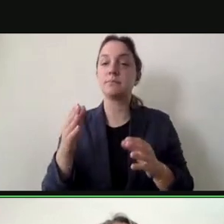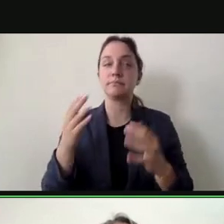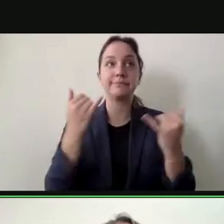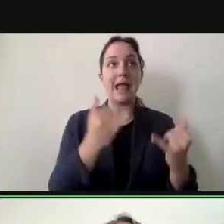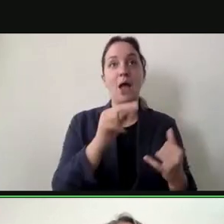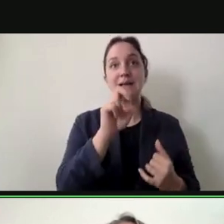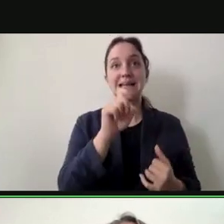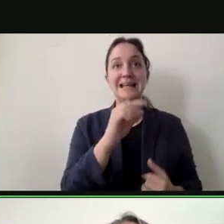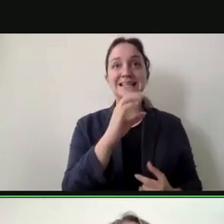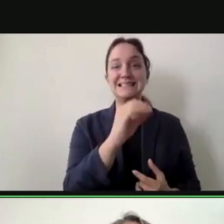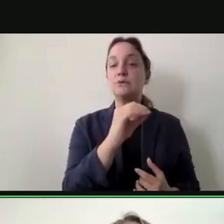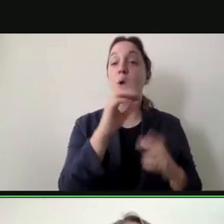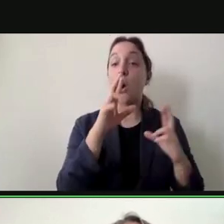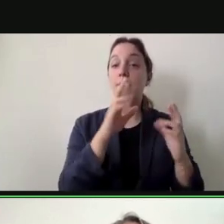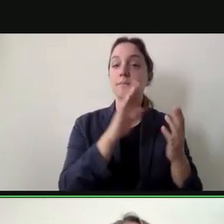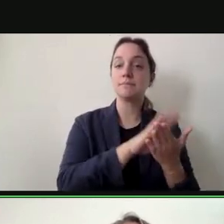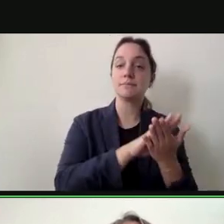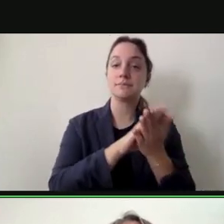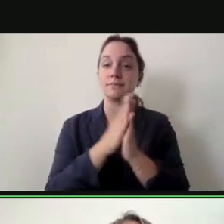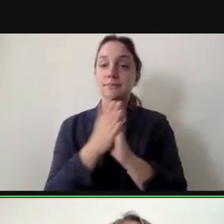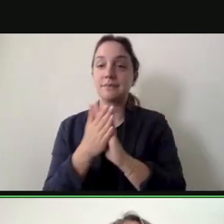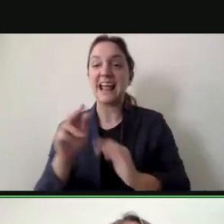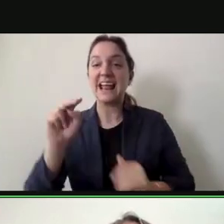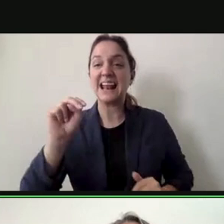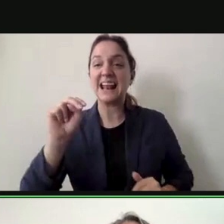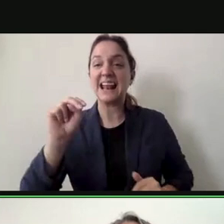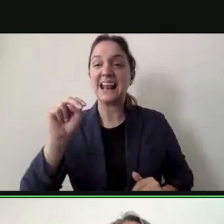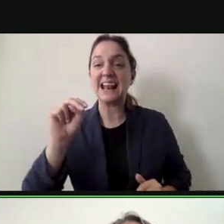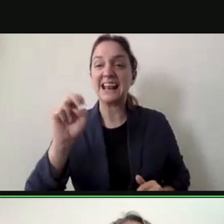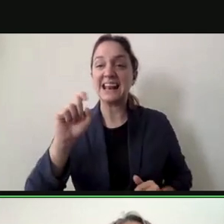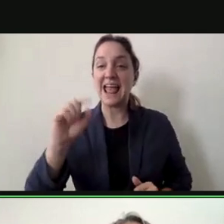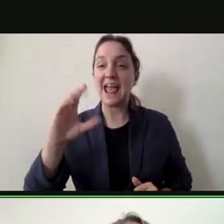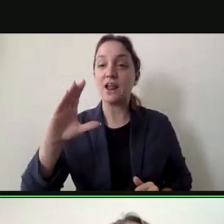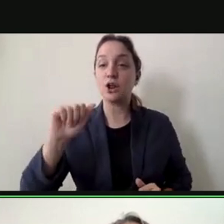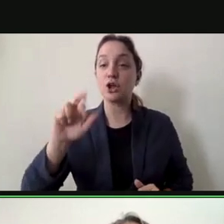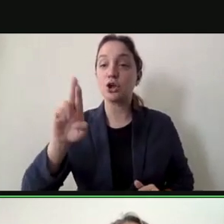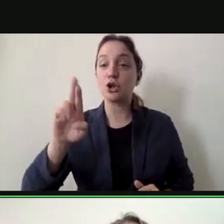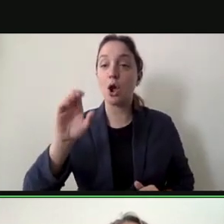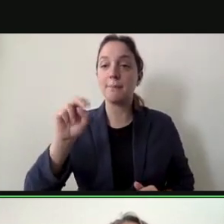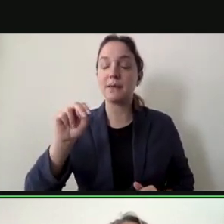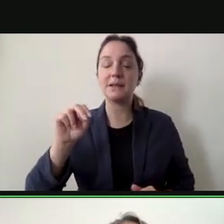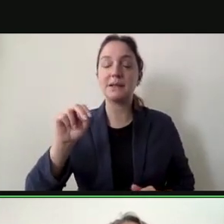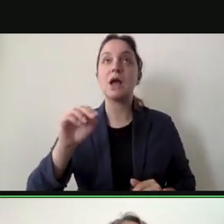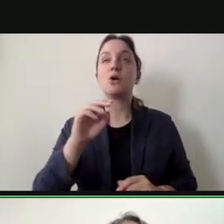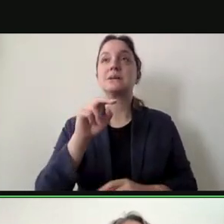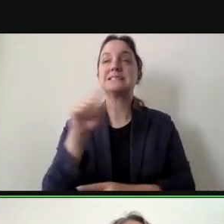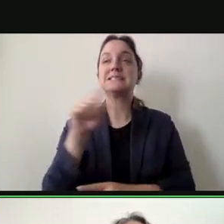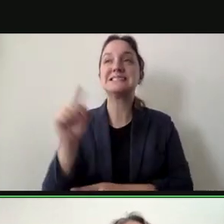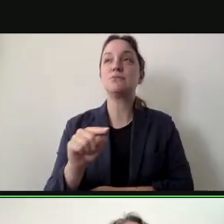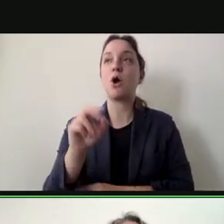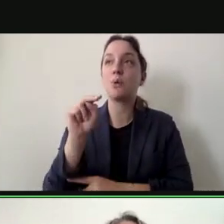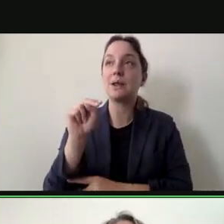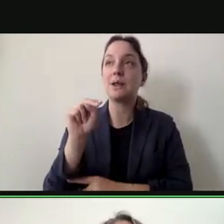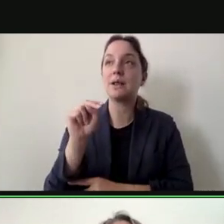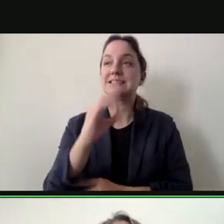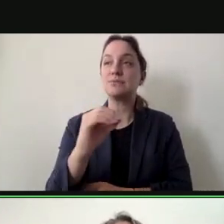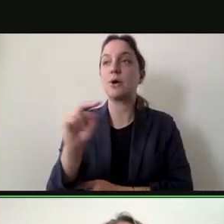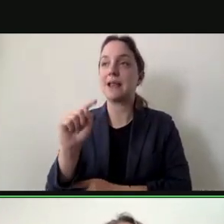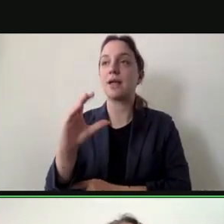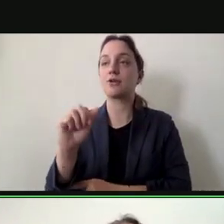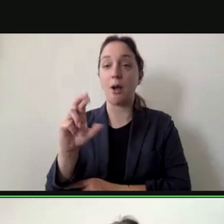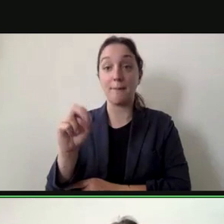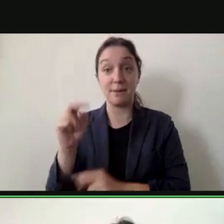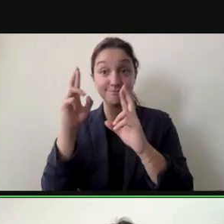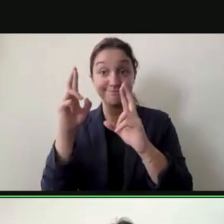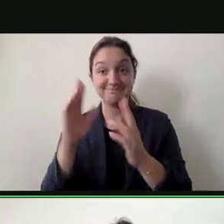building to being a fully net carbon, zero net carbon building as well. So I'm looking forward to hearing today's